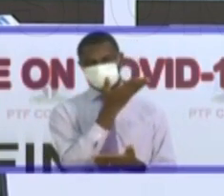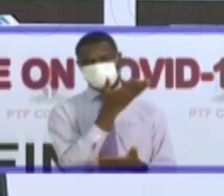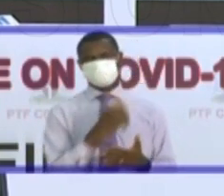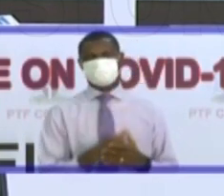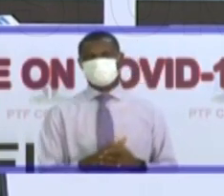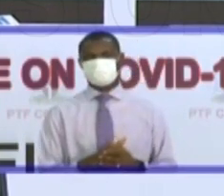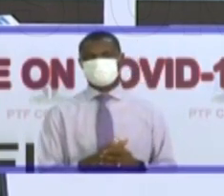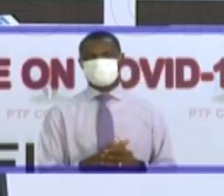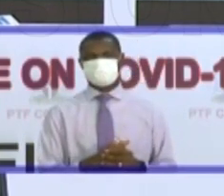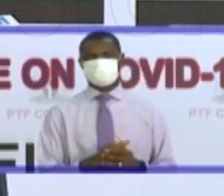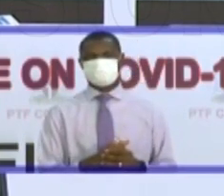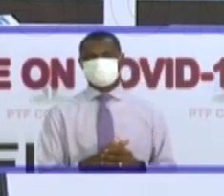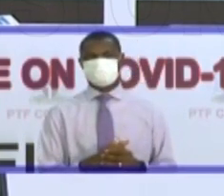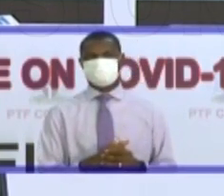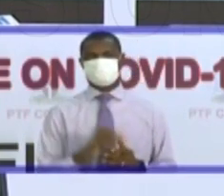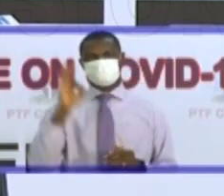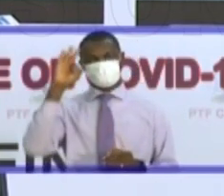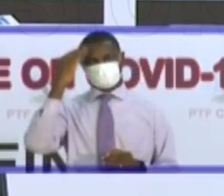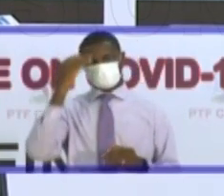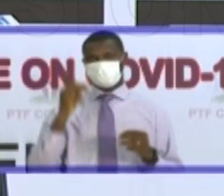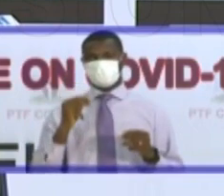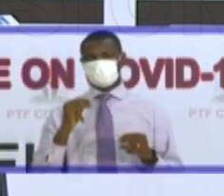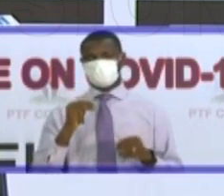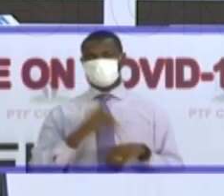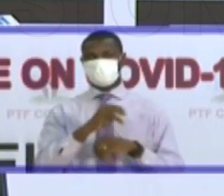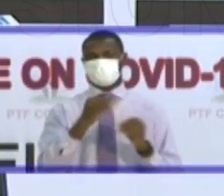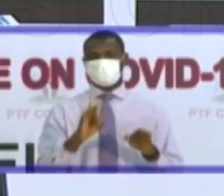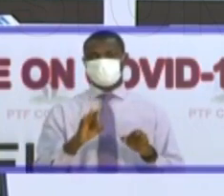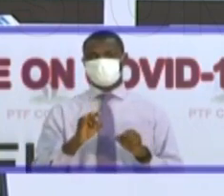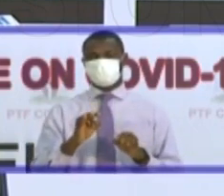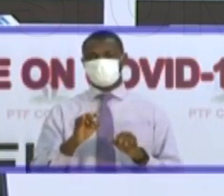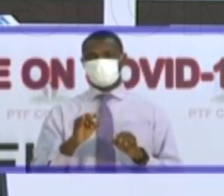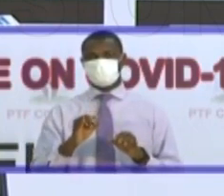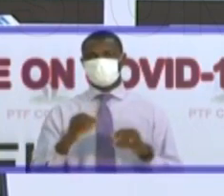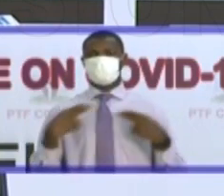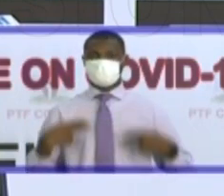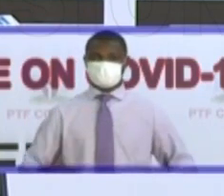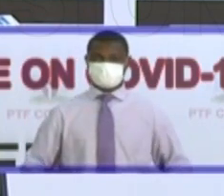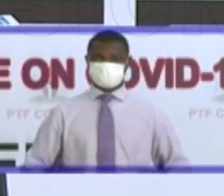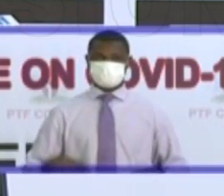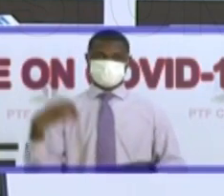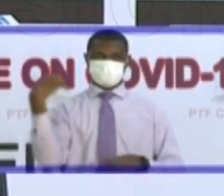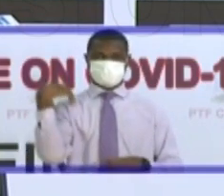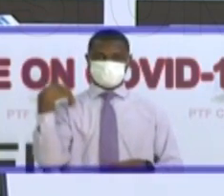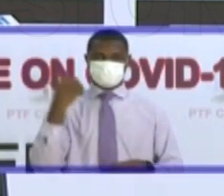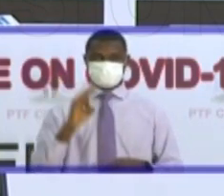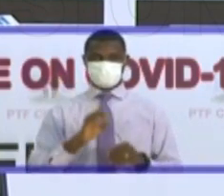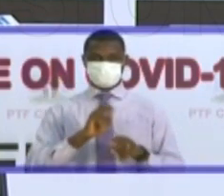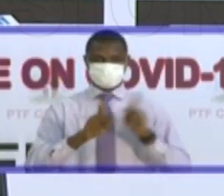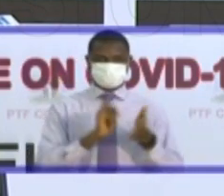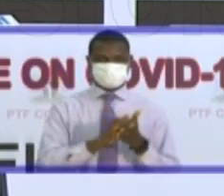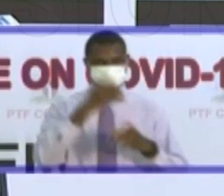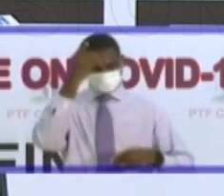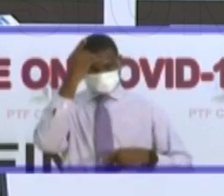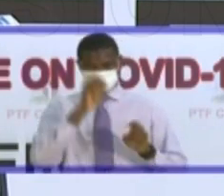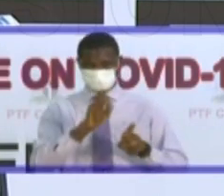the Federal Minister of Health, through the Chief Consultant Epidemiologist, has been with the Public Health Department